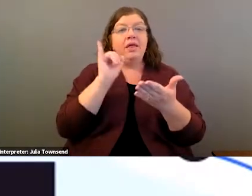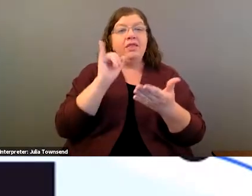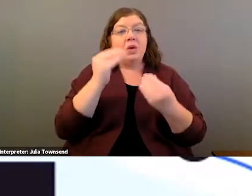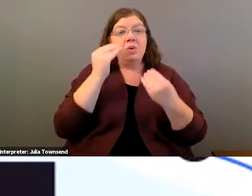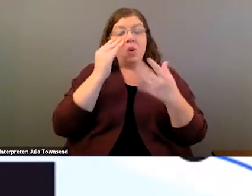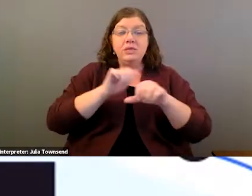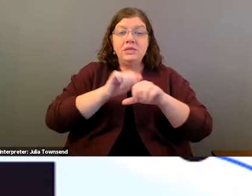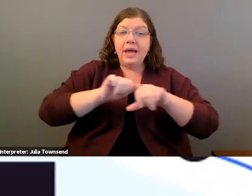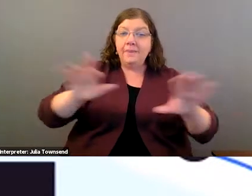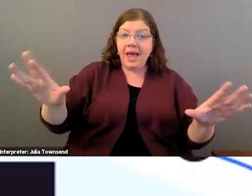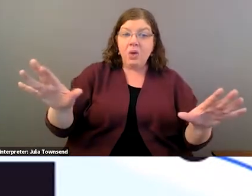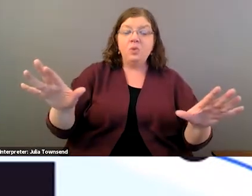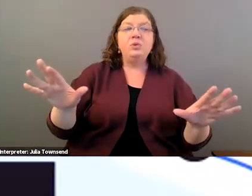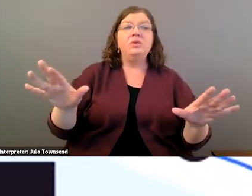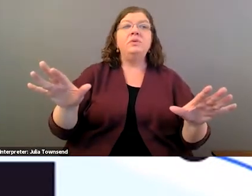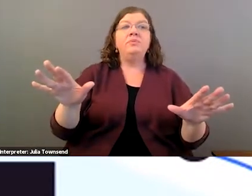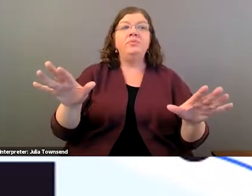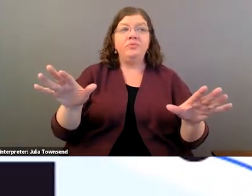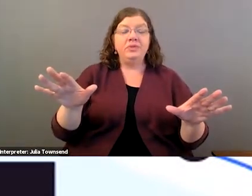out,